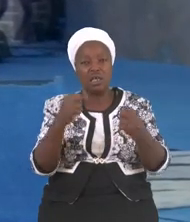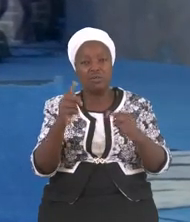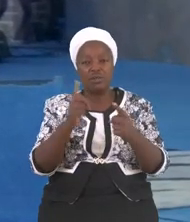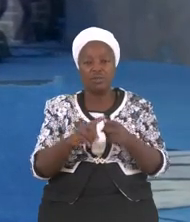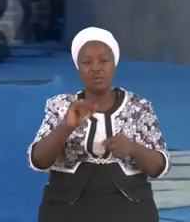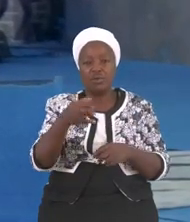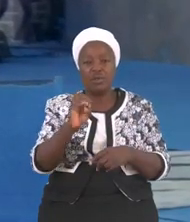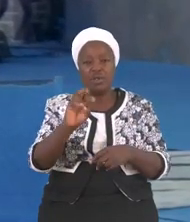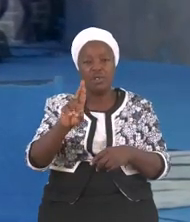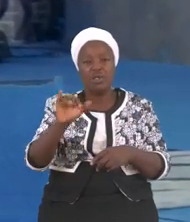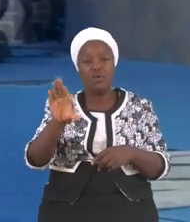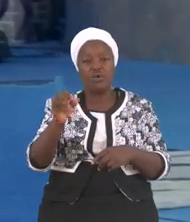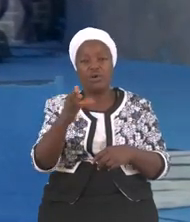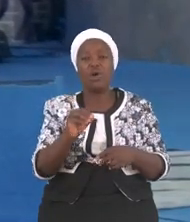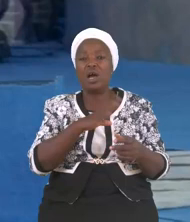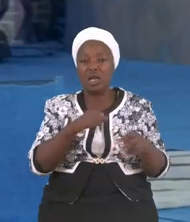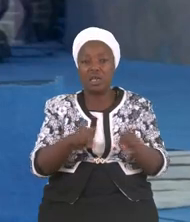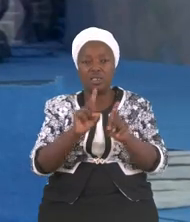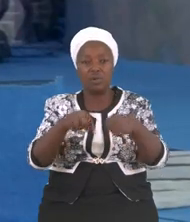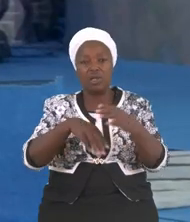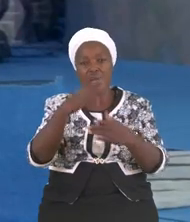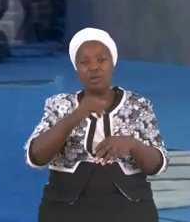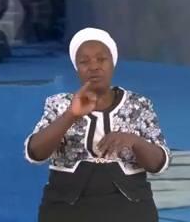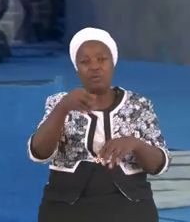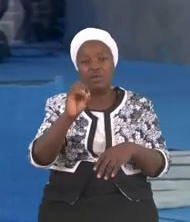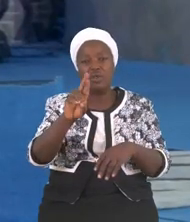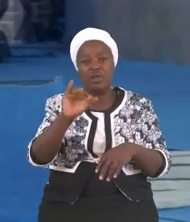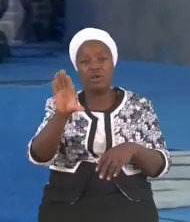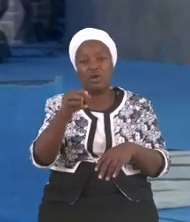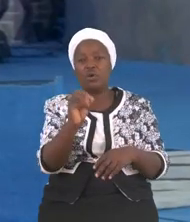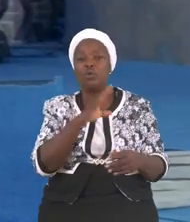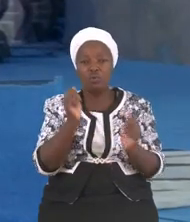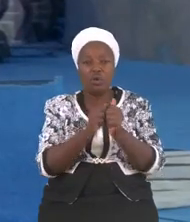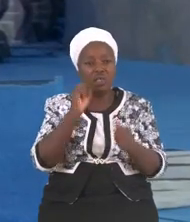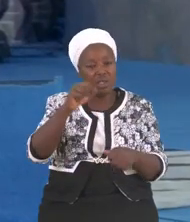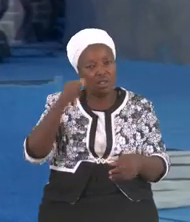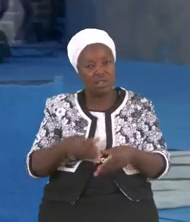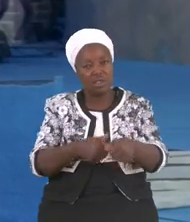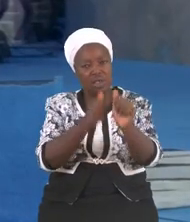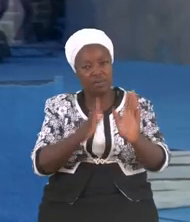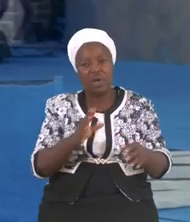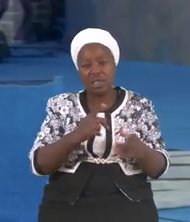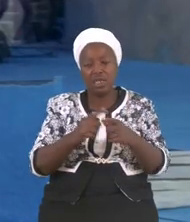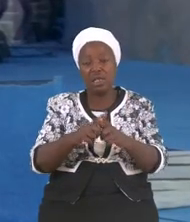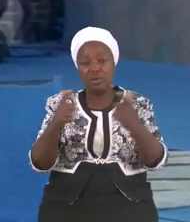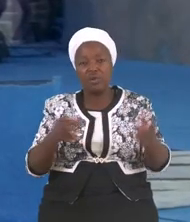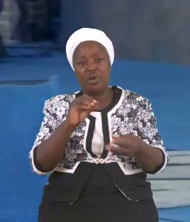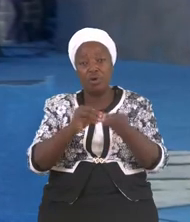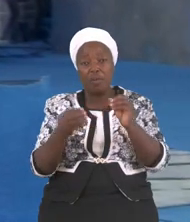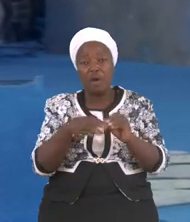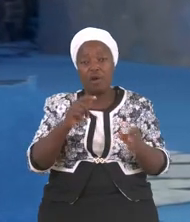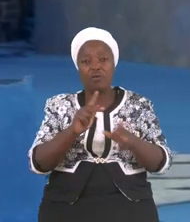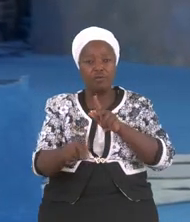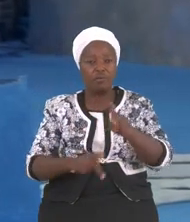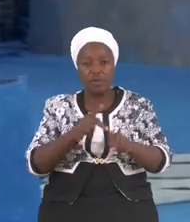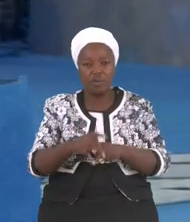they went out of Jericho with his disciples and a great number of people,